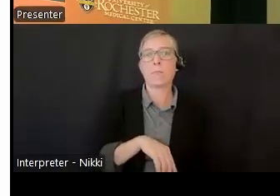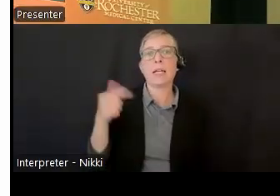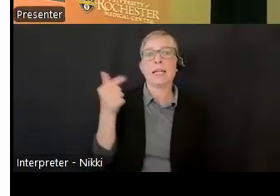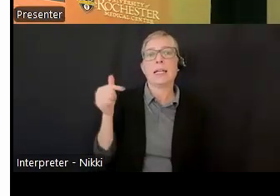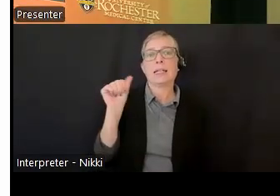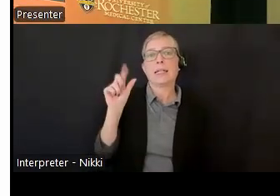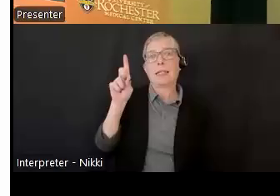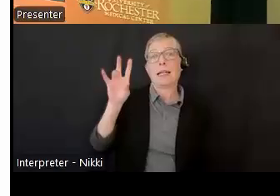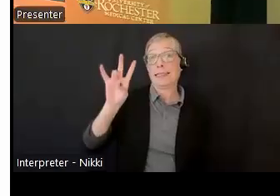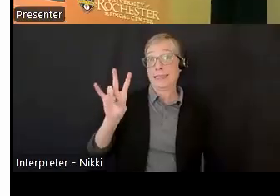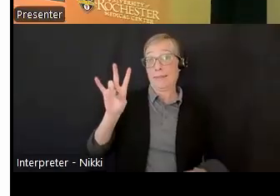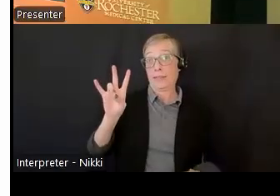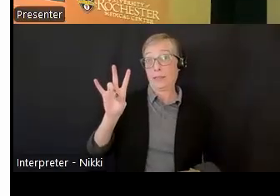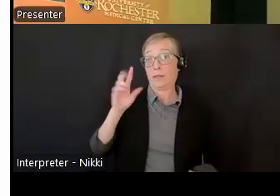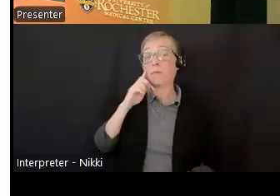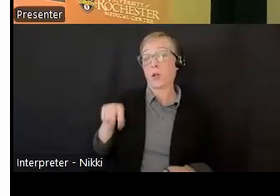green.